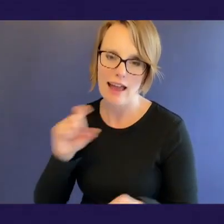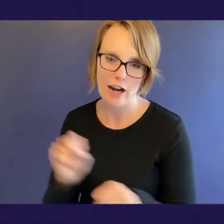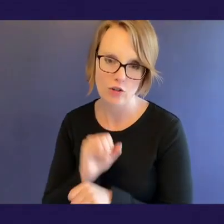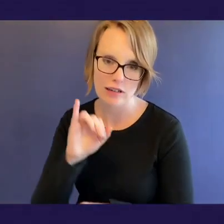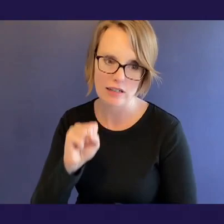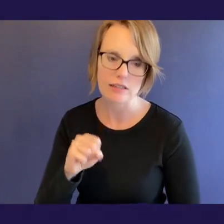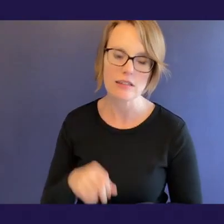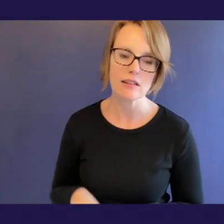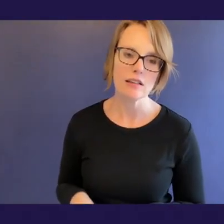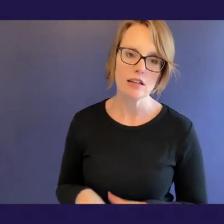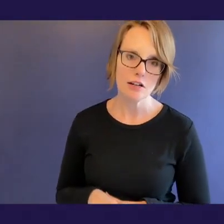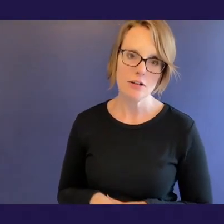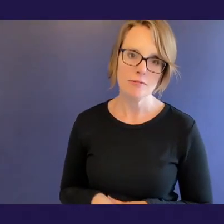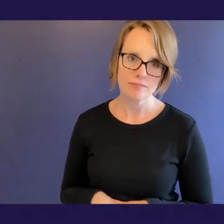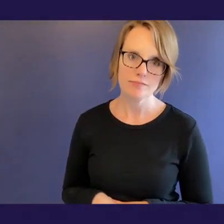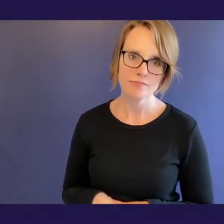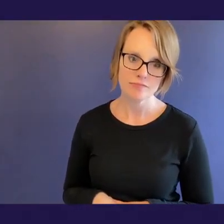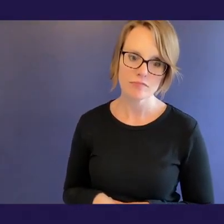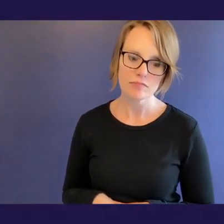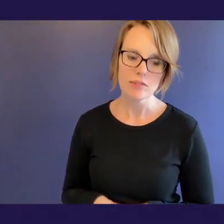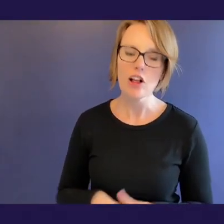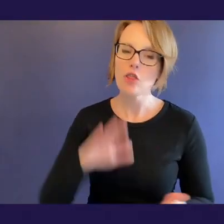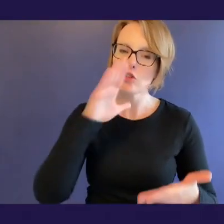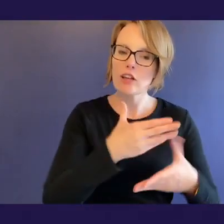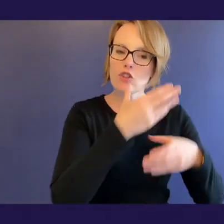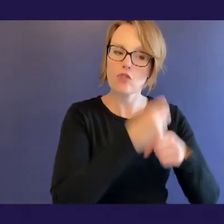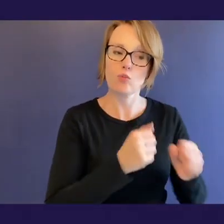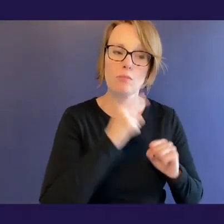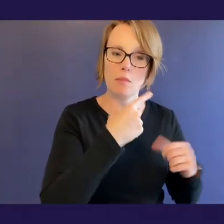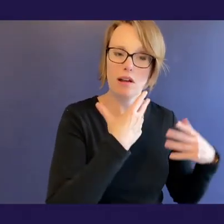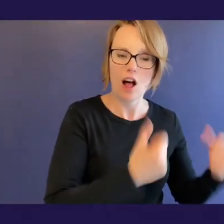there is in actual journalists who do work every day.